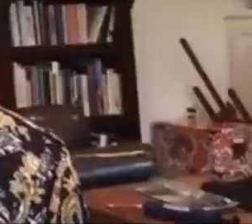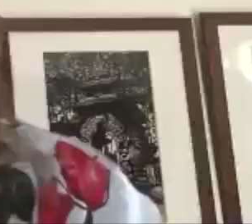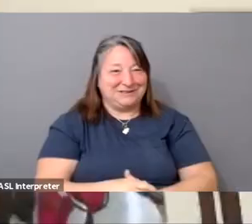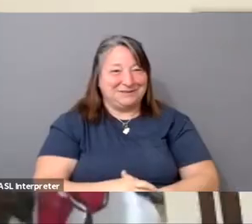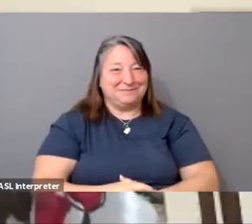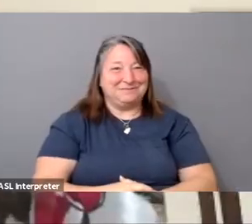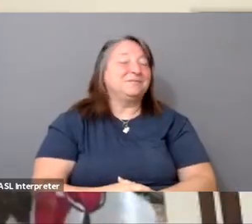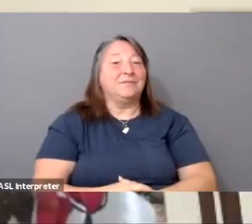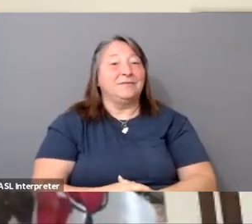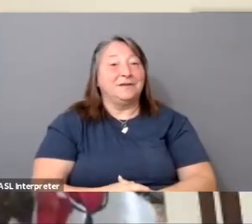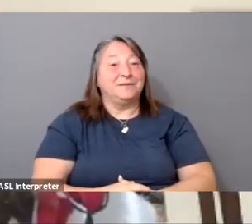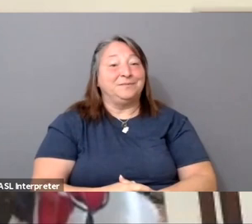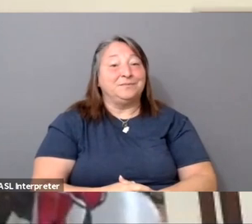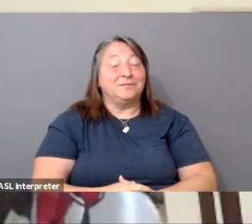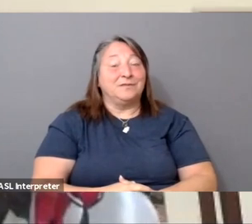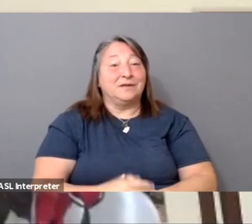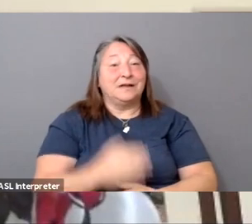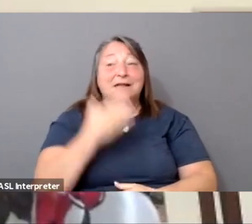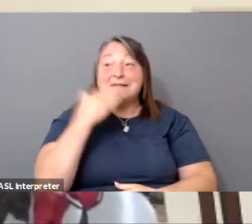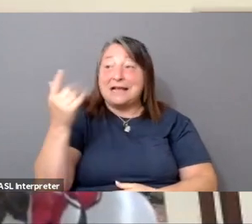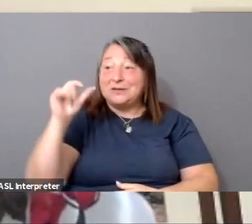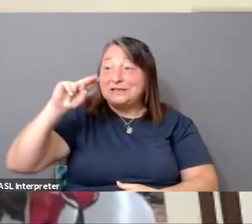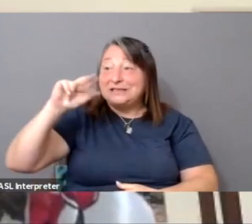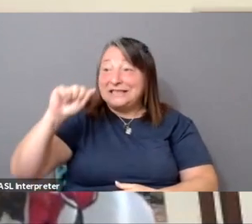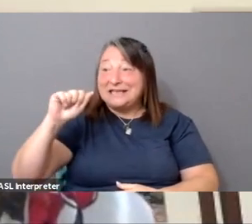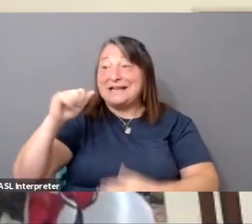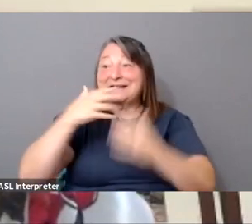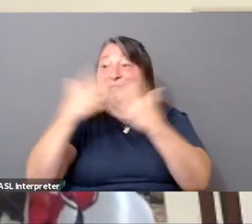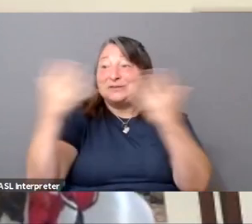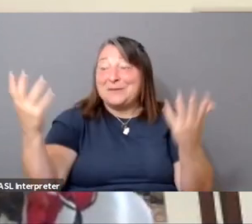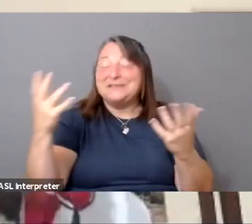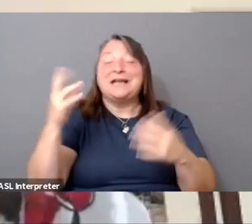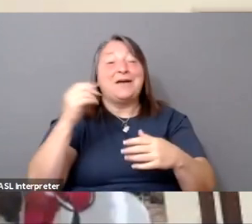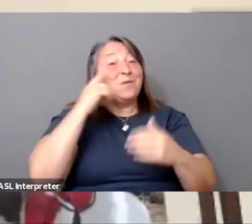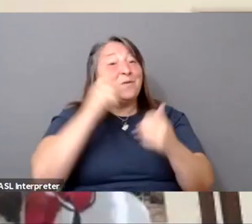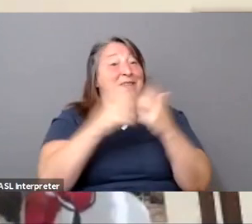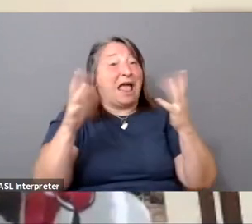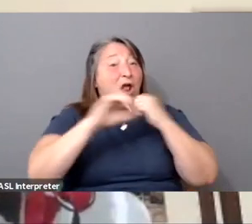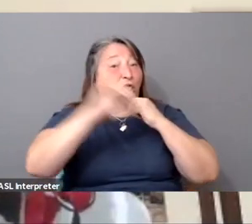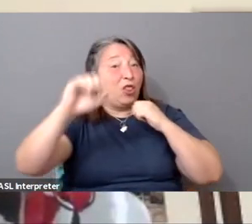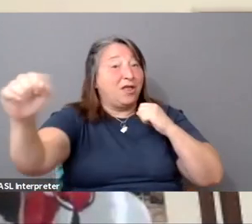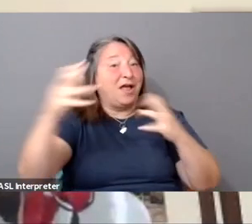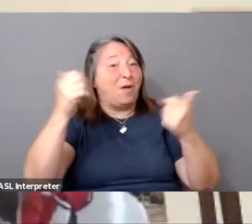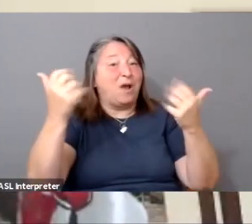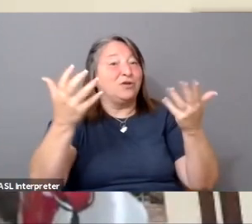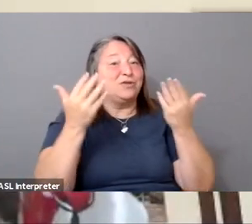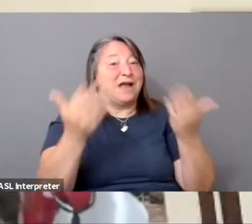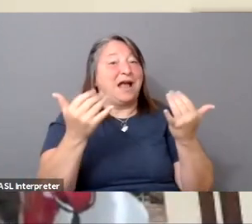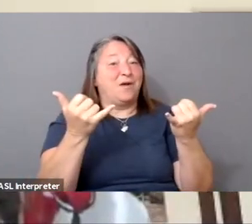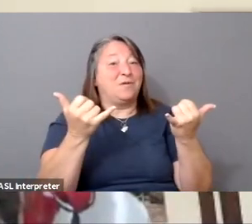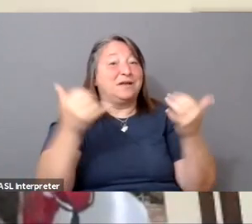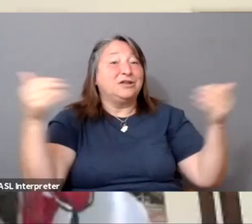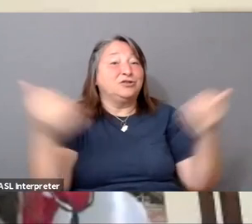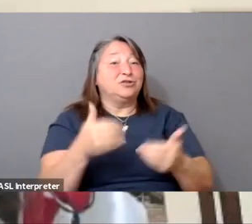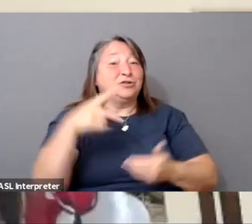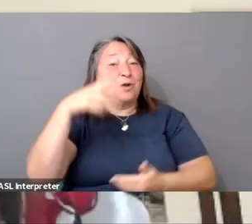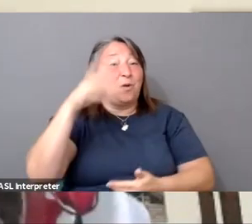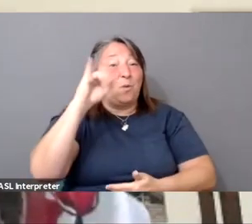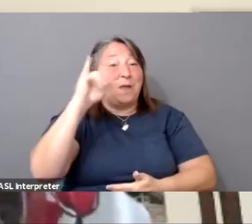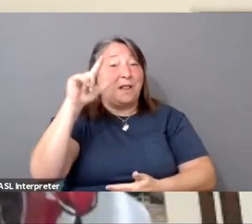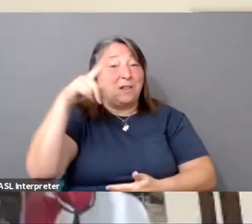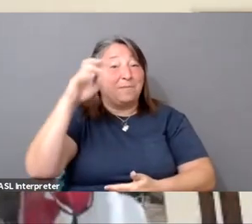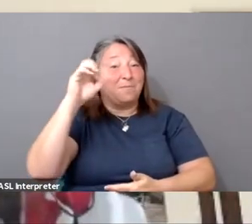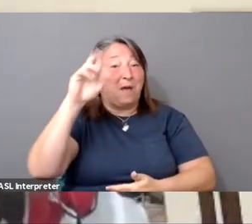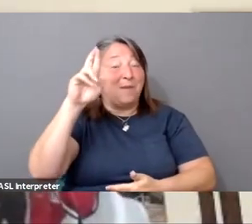Thanks, Geena. Thank you so much. So without further ado, I'd like to introduce Will Palmer, who is the